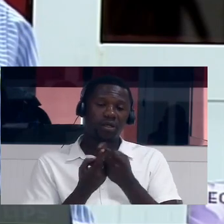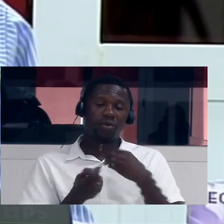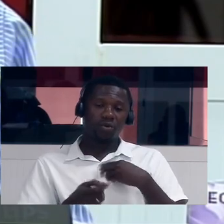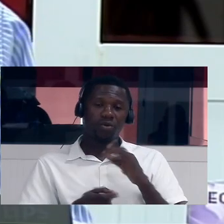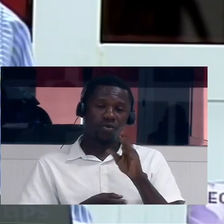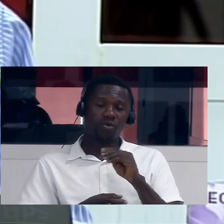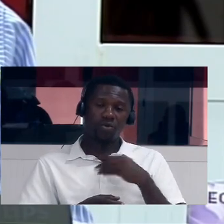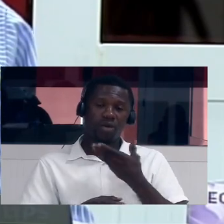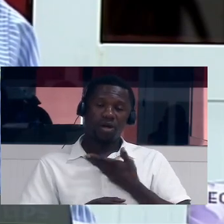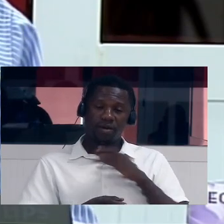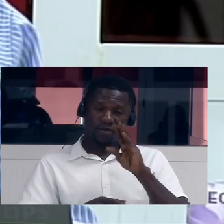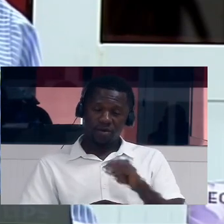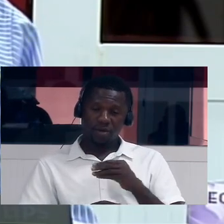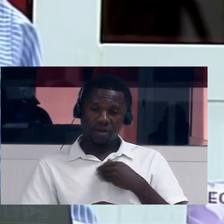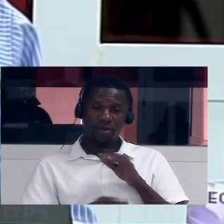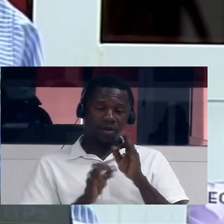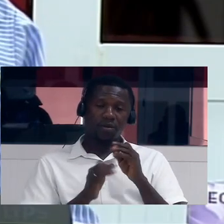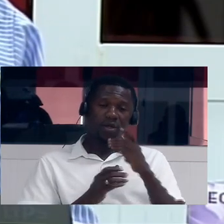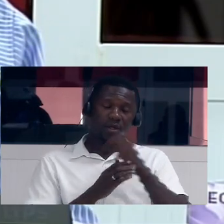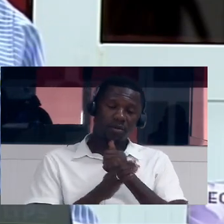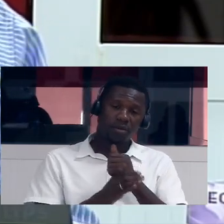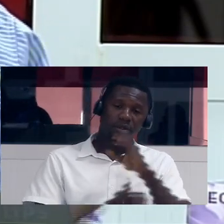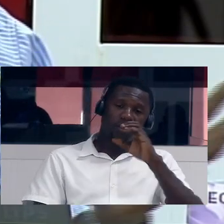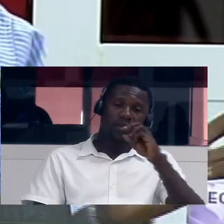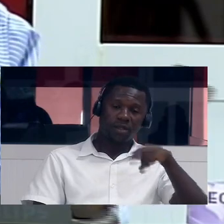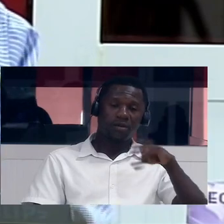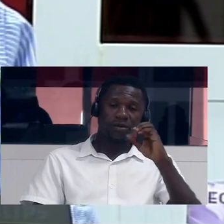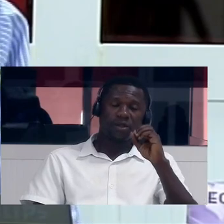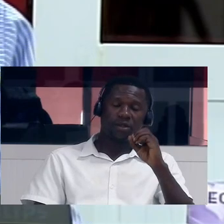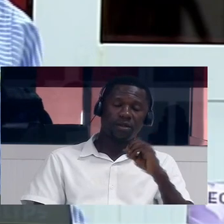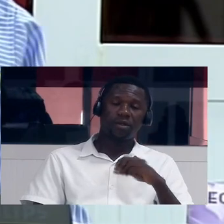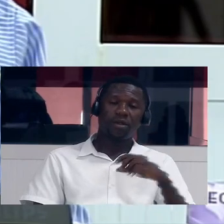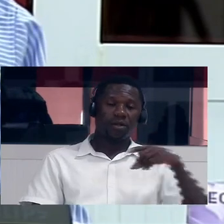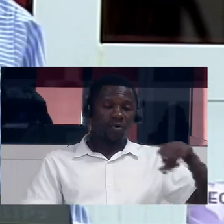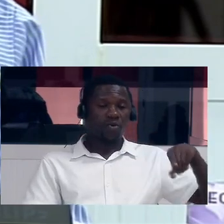will tell my deputy, CMC, the Commissioner of Operations, and they will handle it.